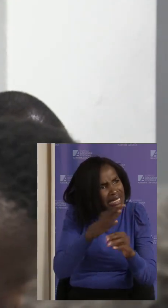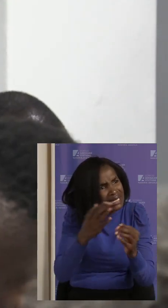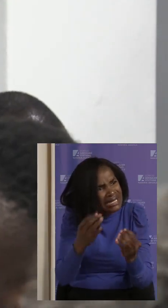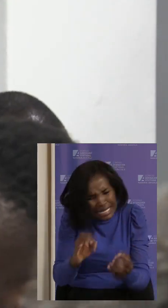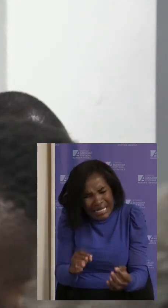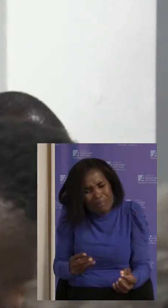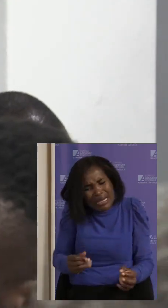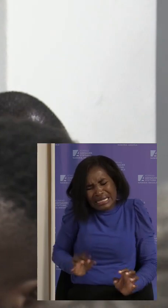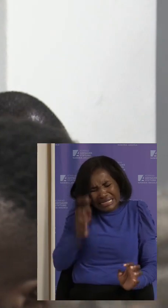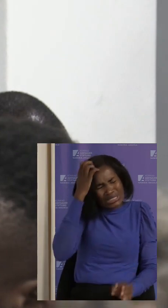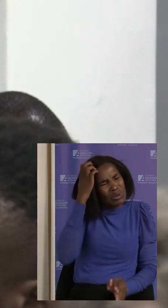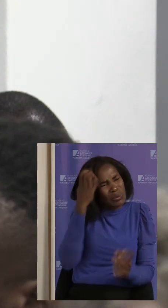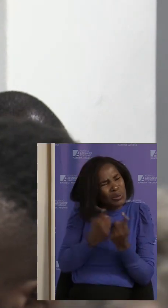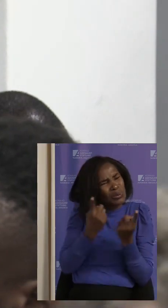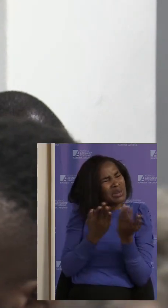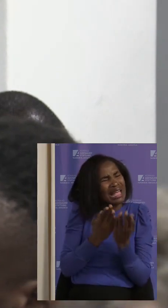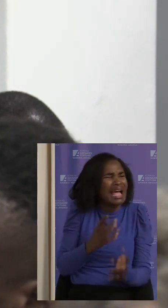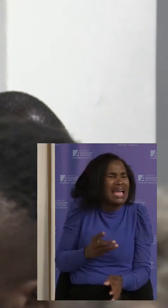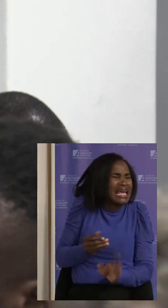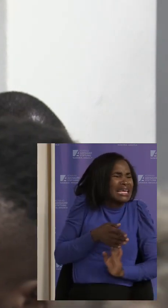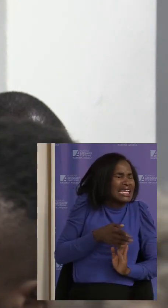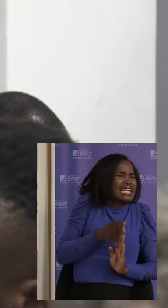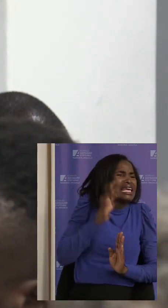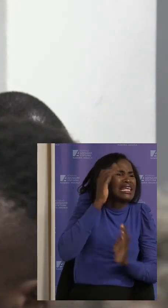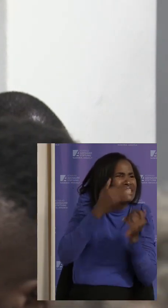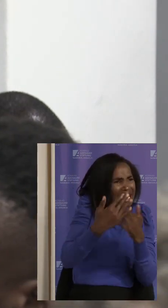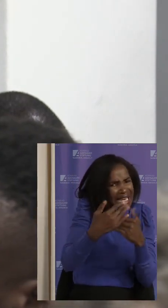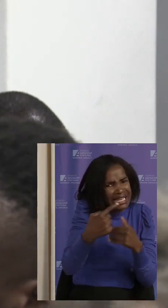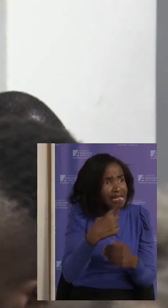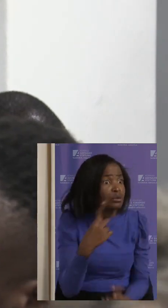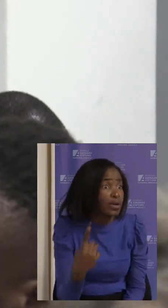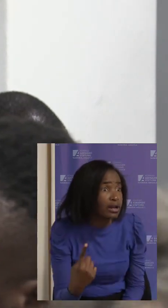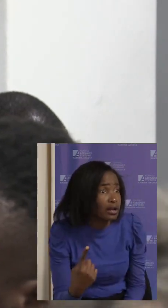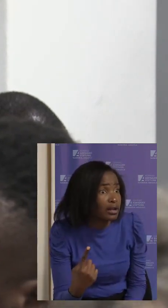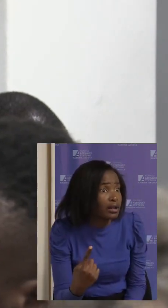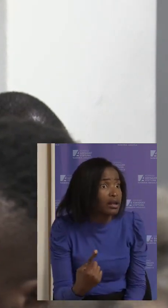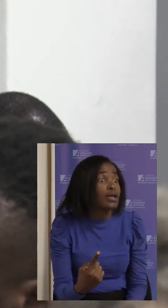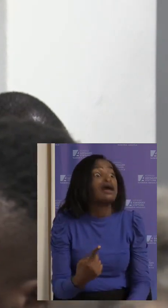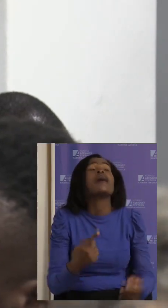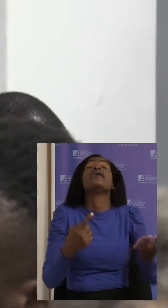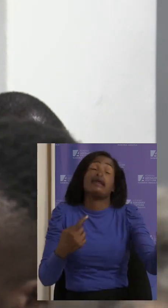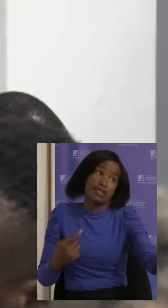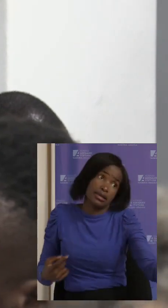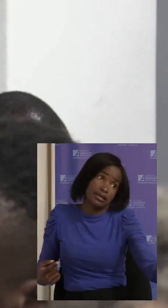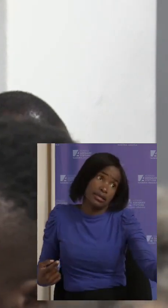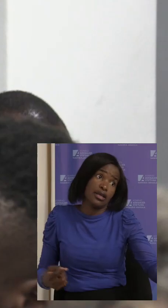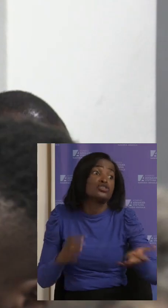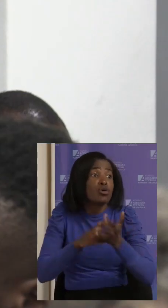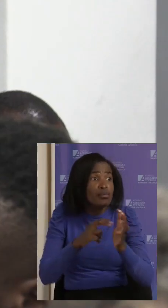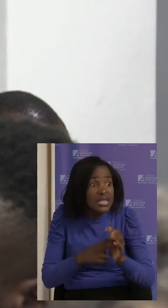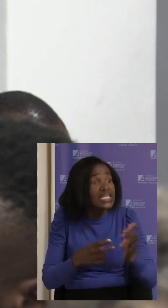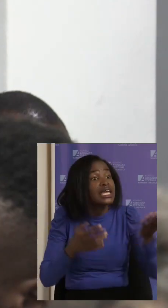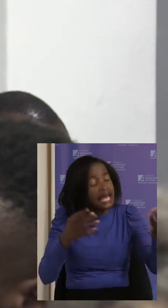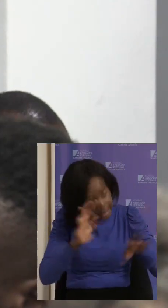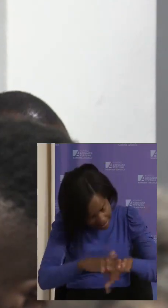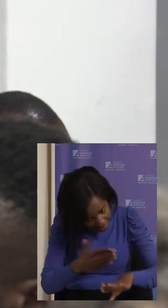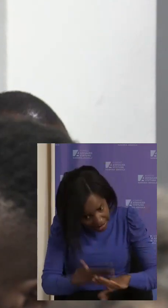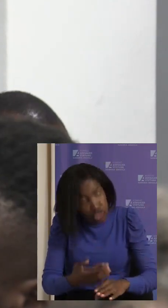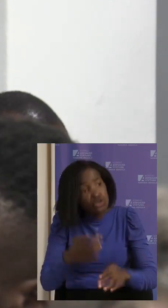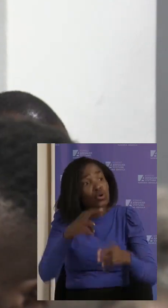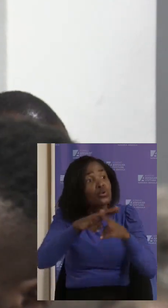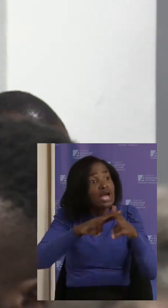earlier, we are then going to give the ones whose parents afforded them ECE the opportunity to go to higher tertiary. So twice we're using public